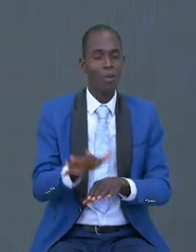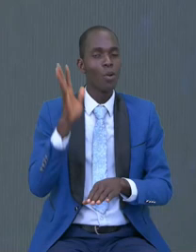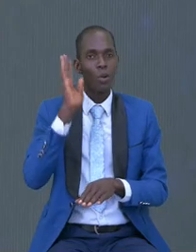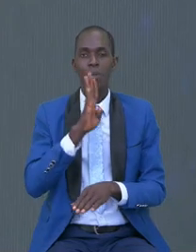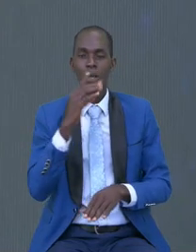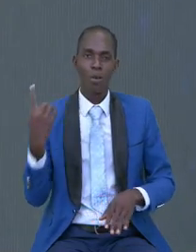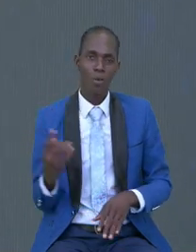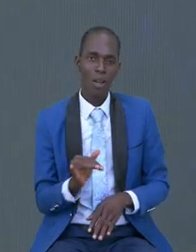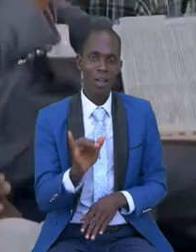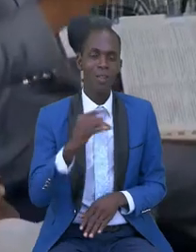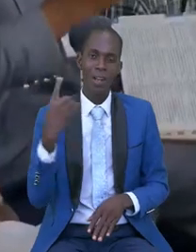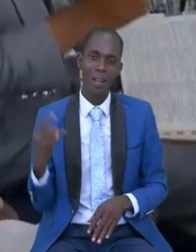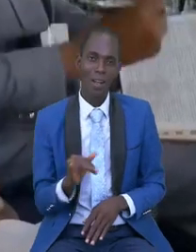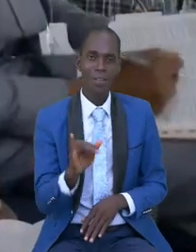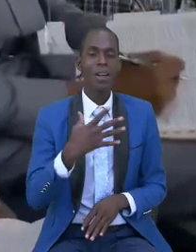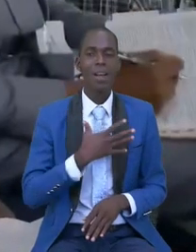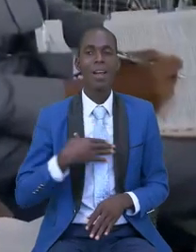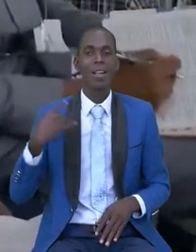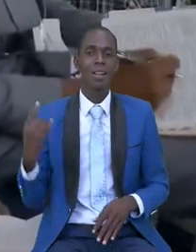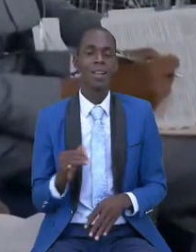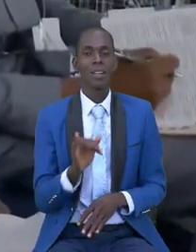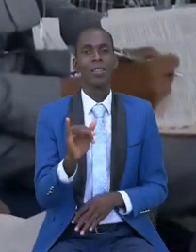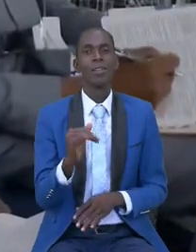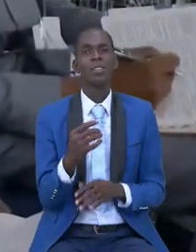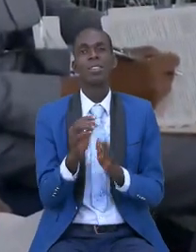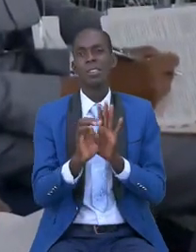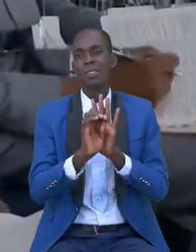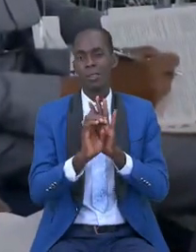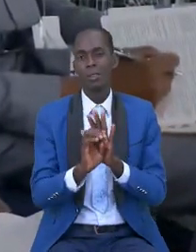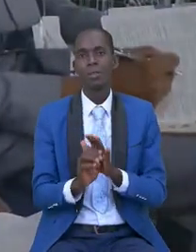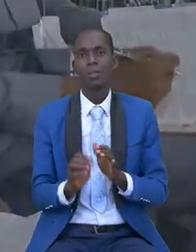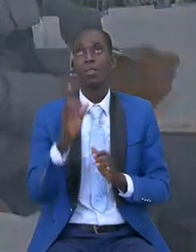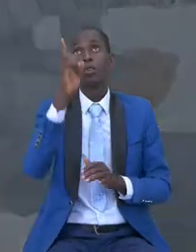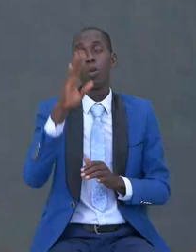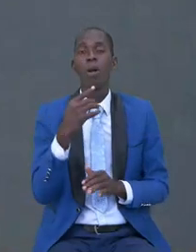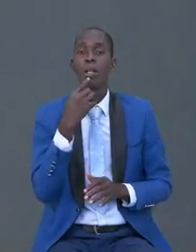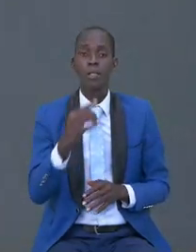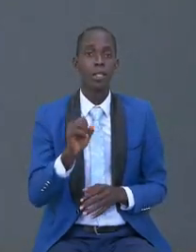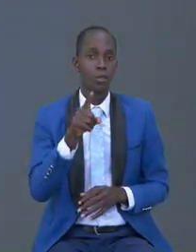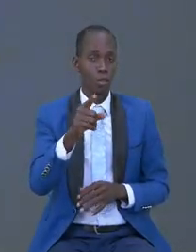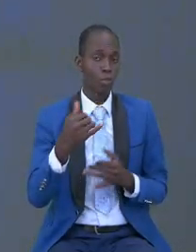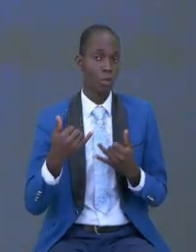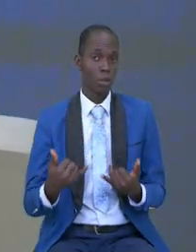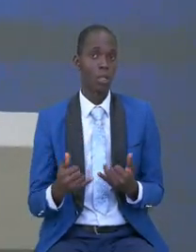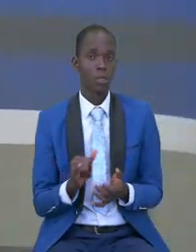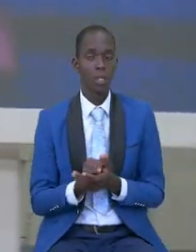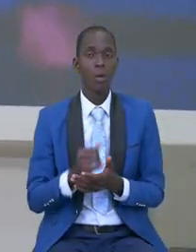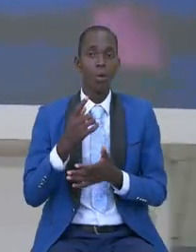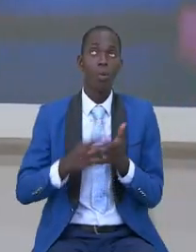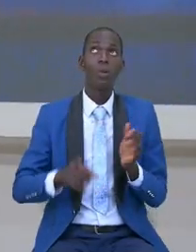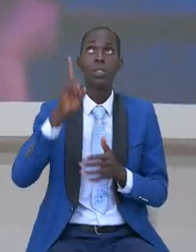and ever. Amen. What if God tells you now that what he has called you